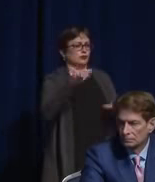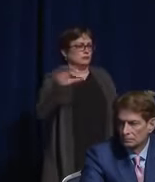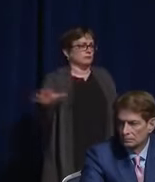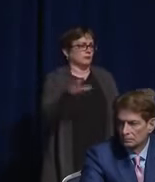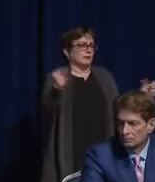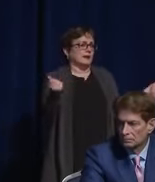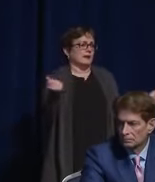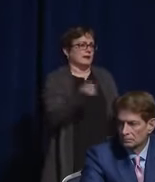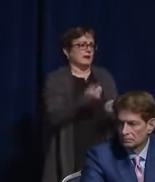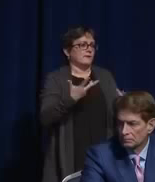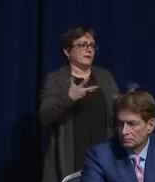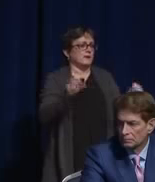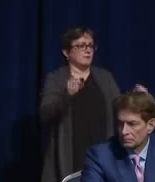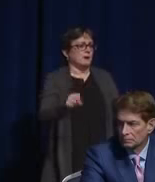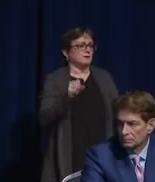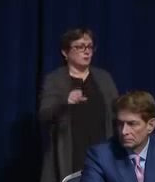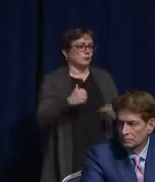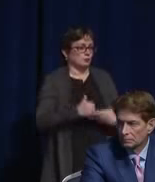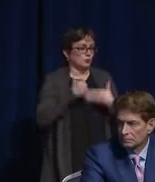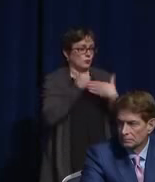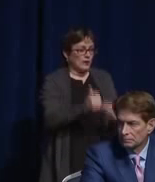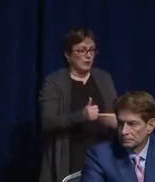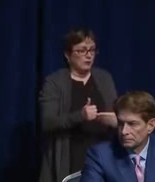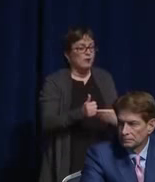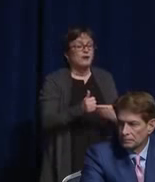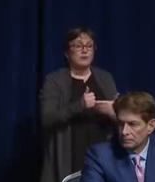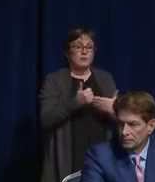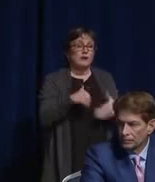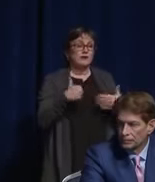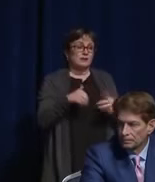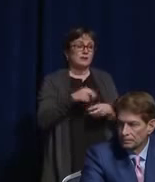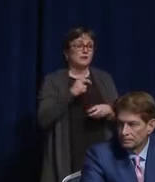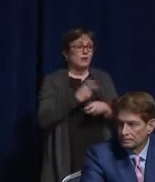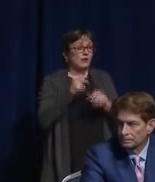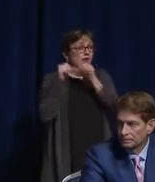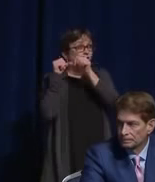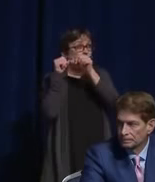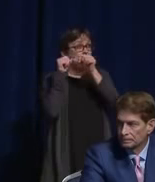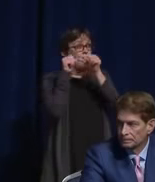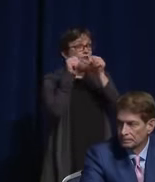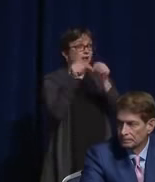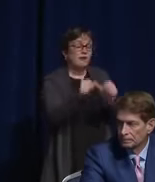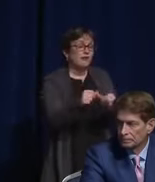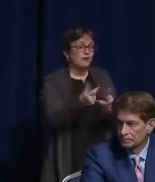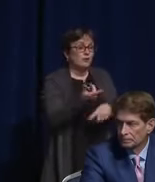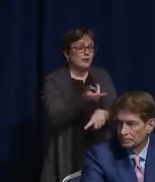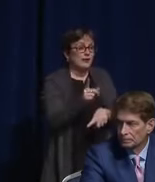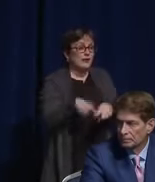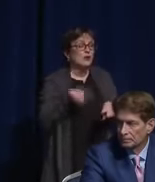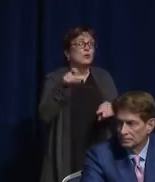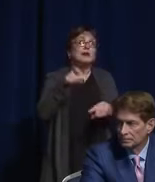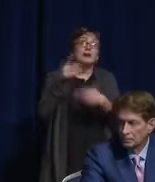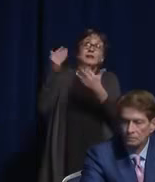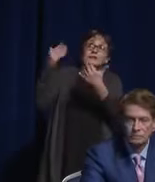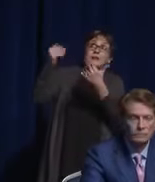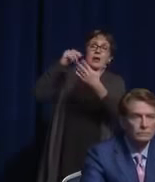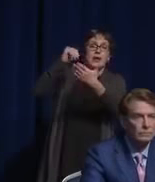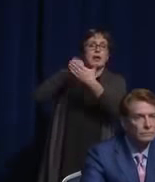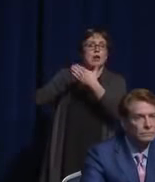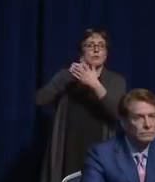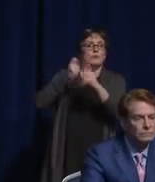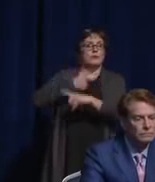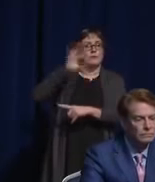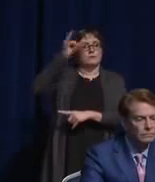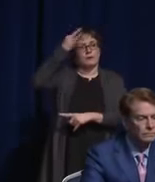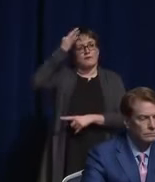can. But the meter is running, and it's running in a big way. We need back and fill from the federal government. No one state, never mind New